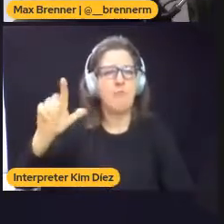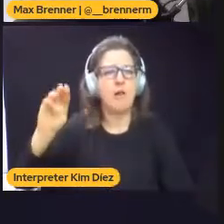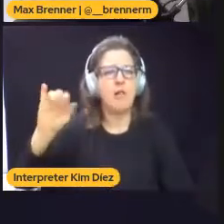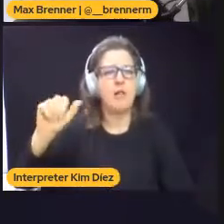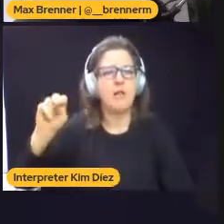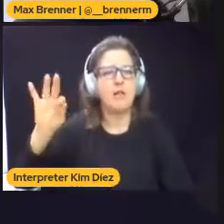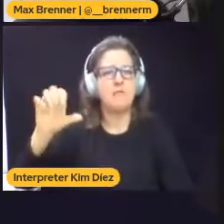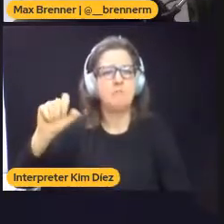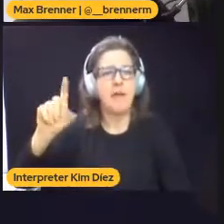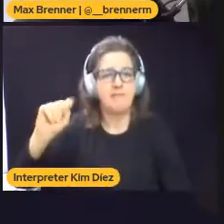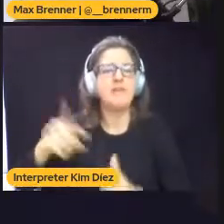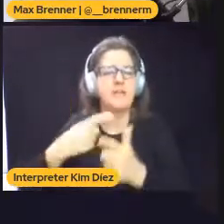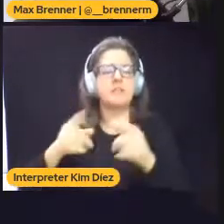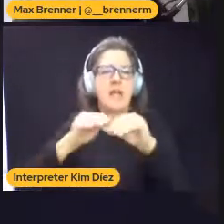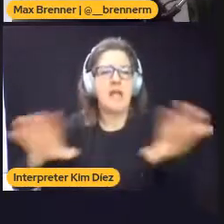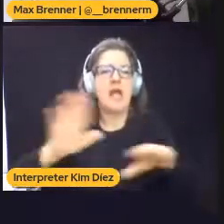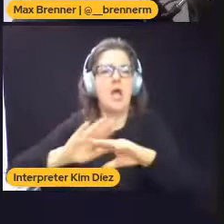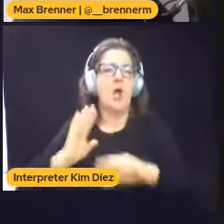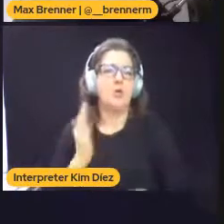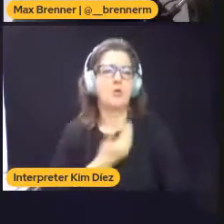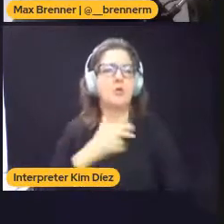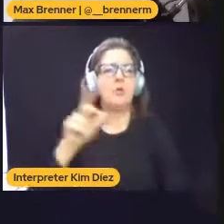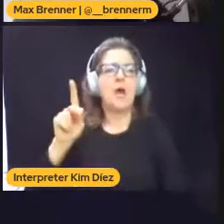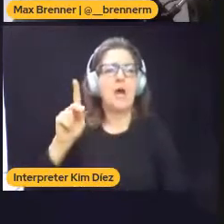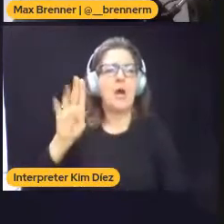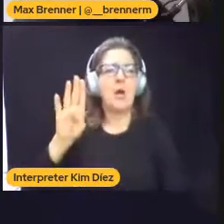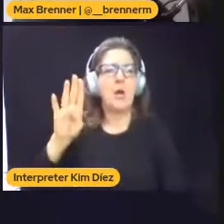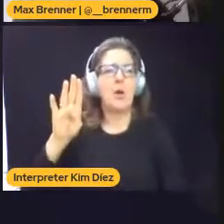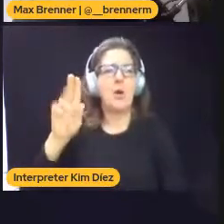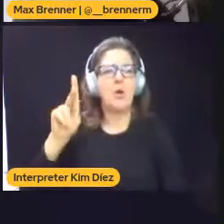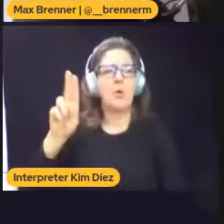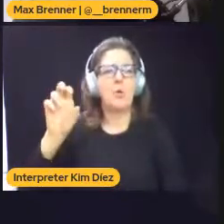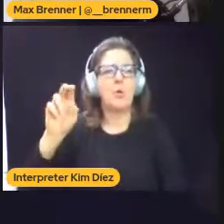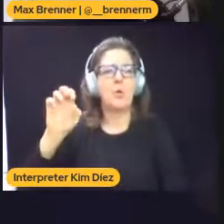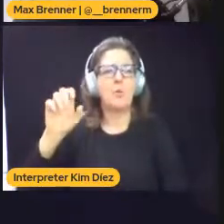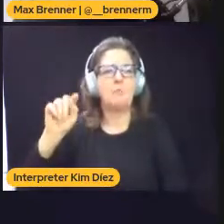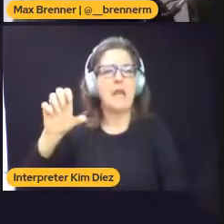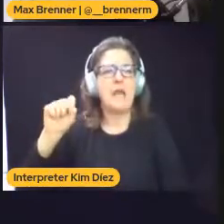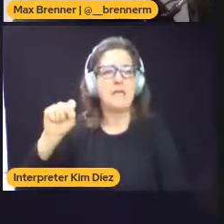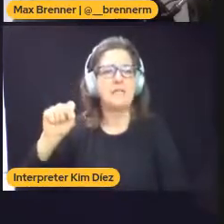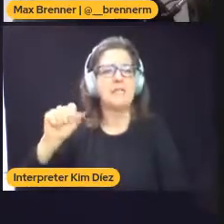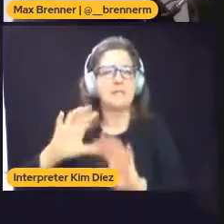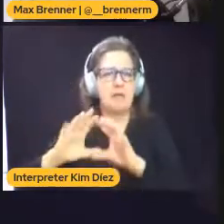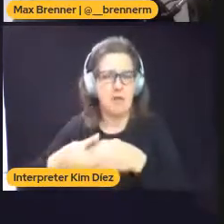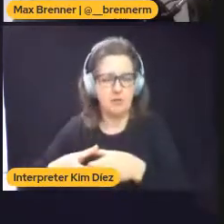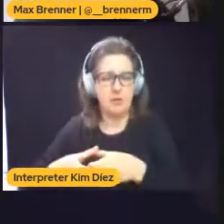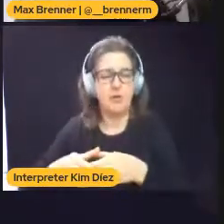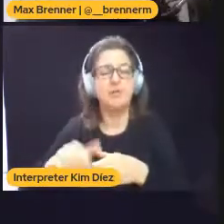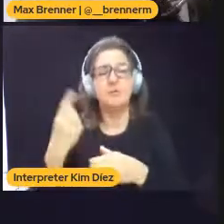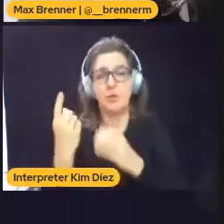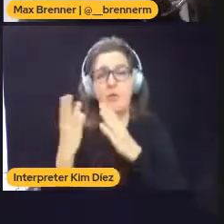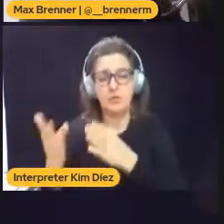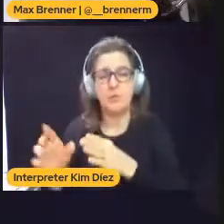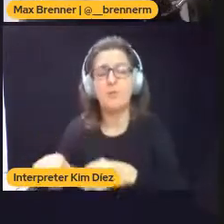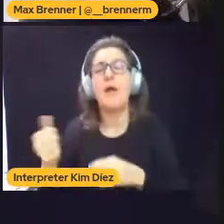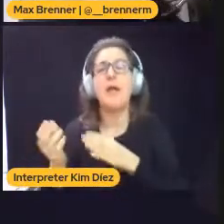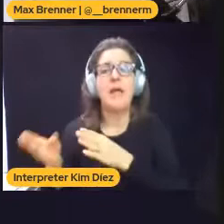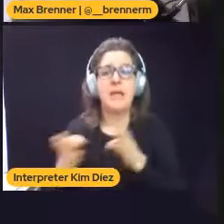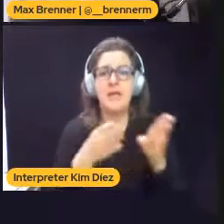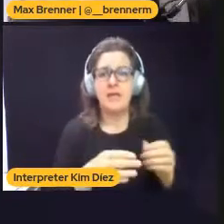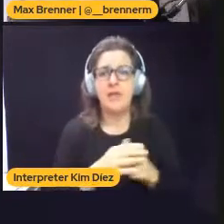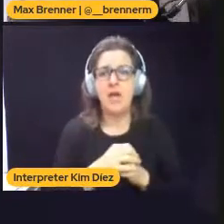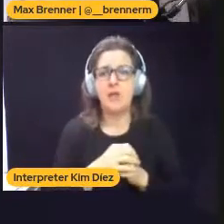this YAML manifest onto our Kubernetes cluster. That's how you usually do it. The other way is you can also tell the synth command to print